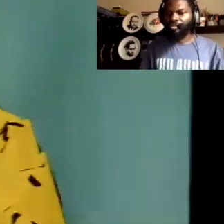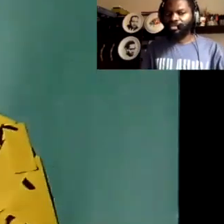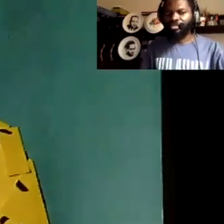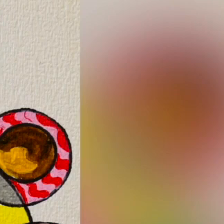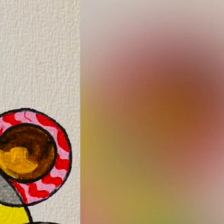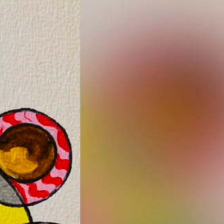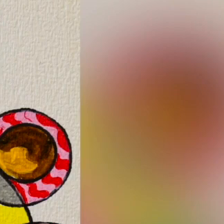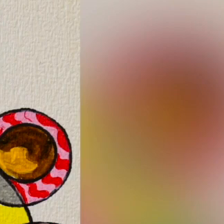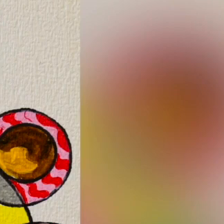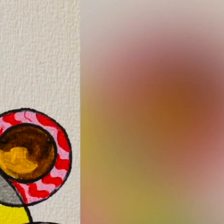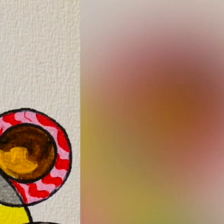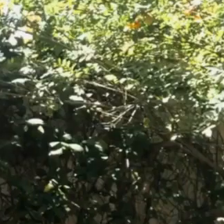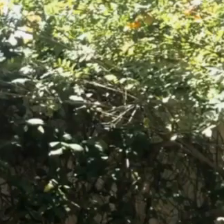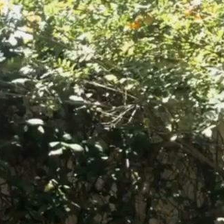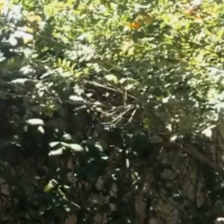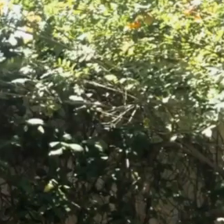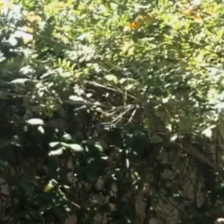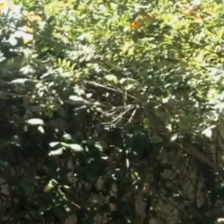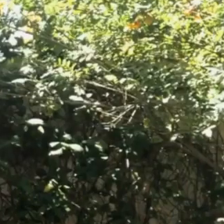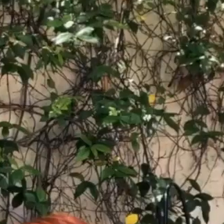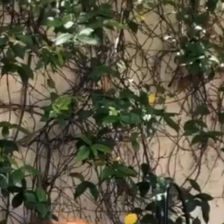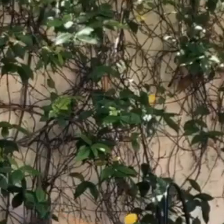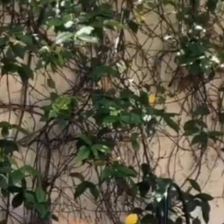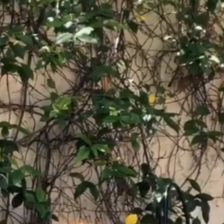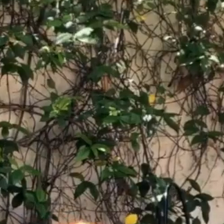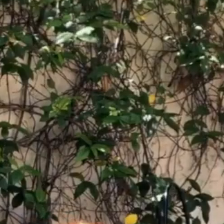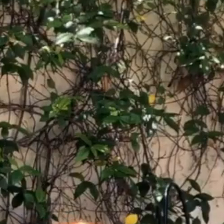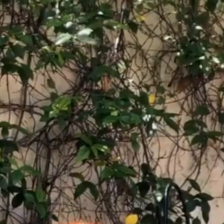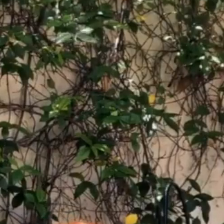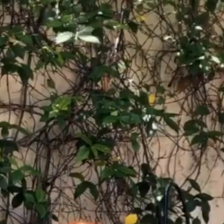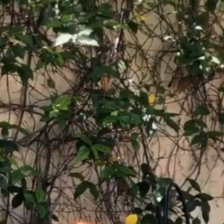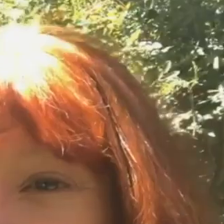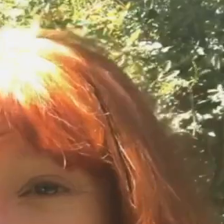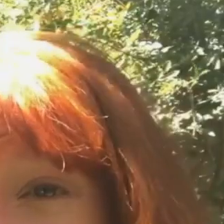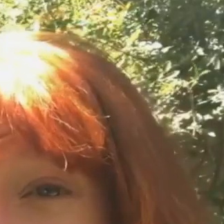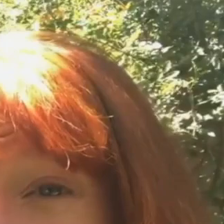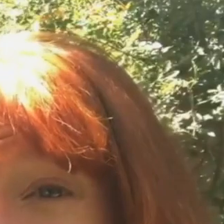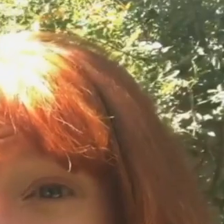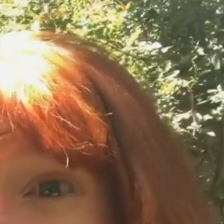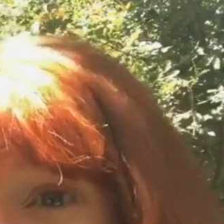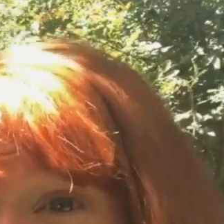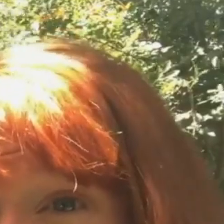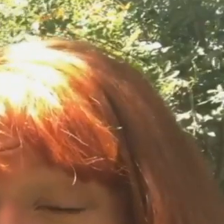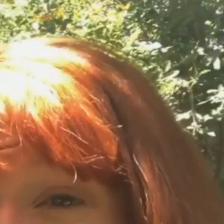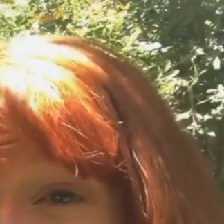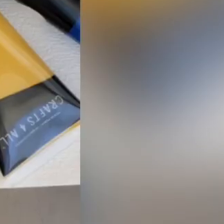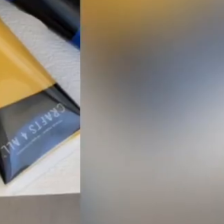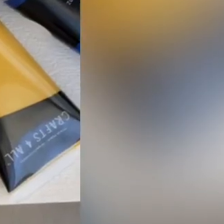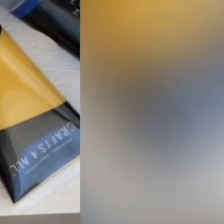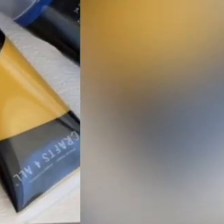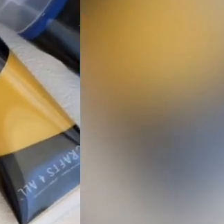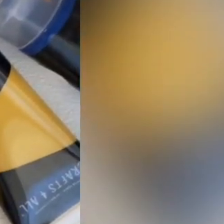of visual impairment. Learn some ideas and skills to help kids be able to identify their emotions and share them